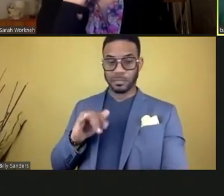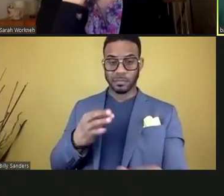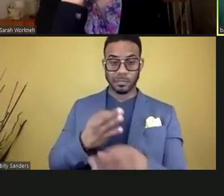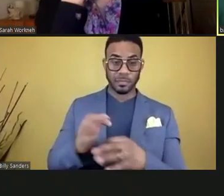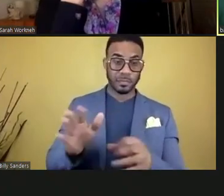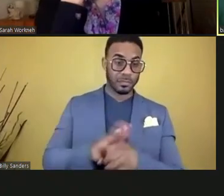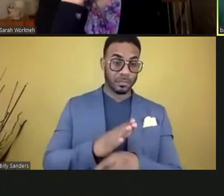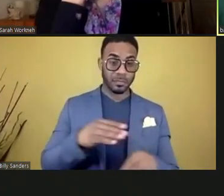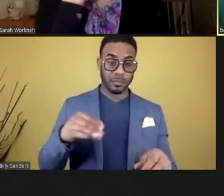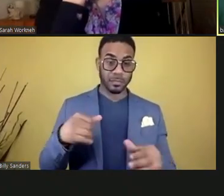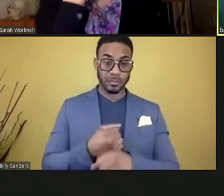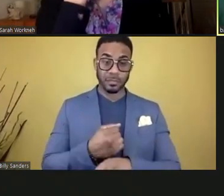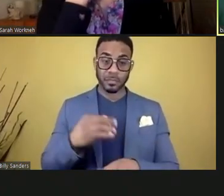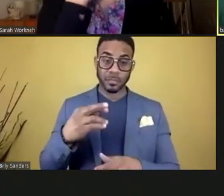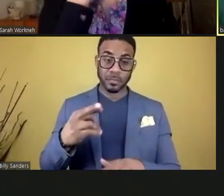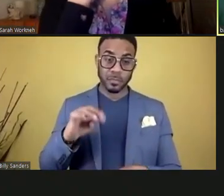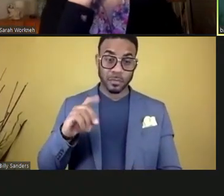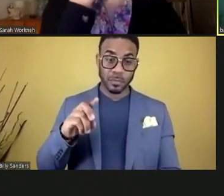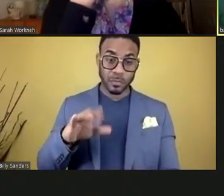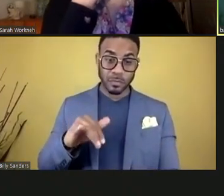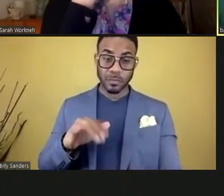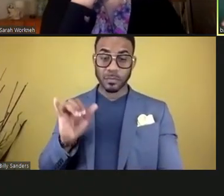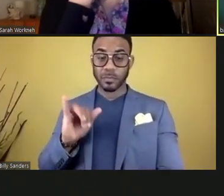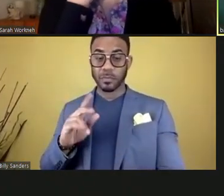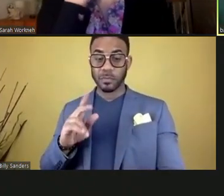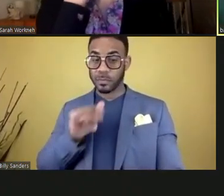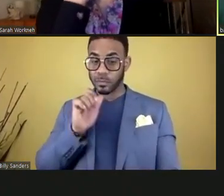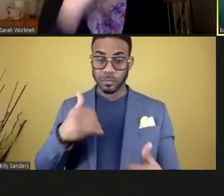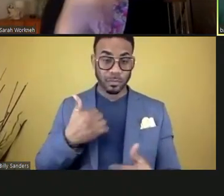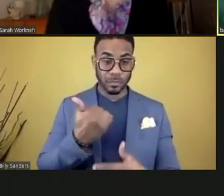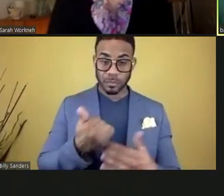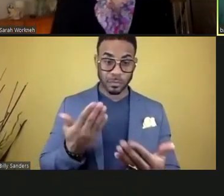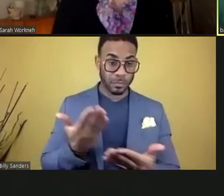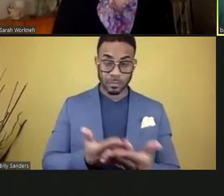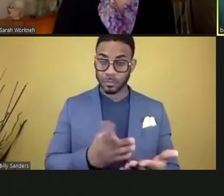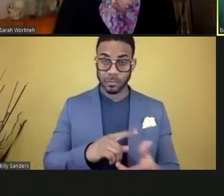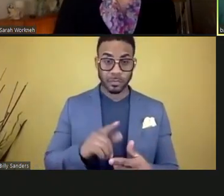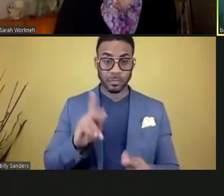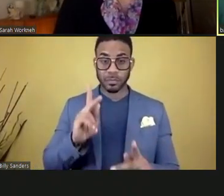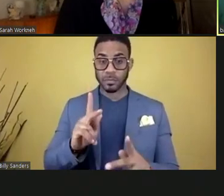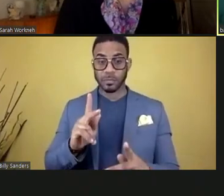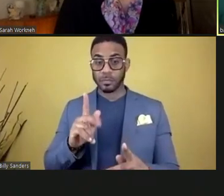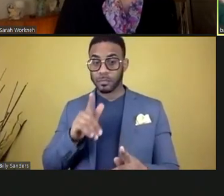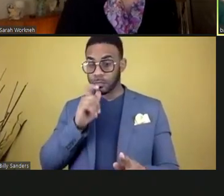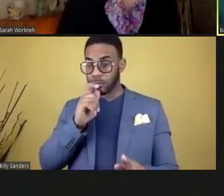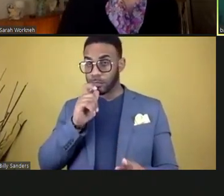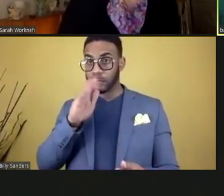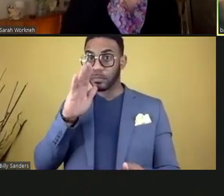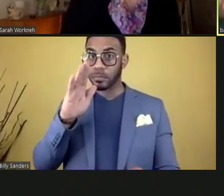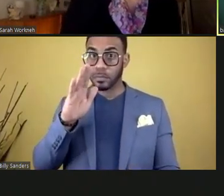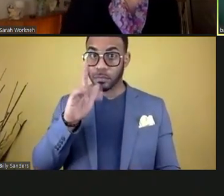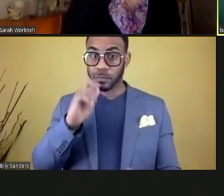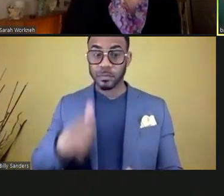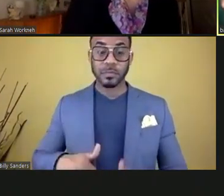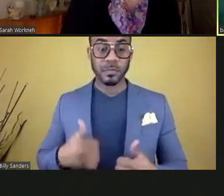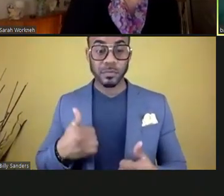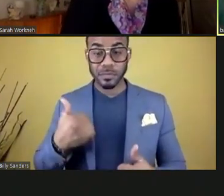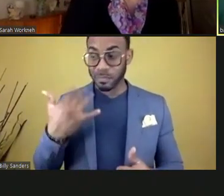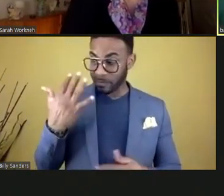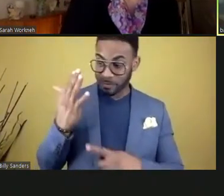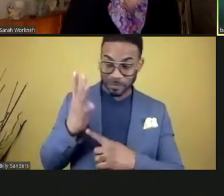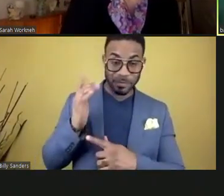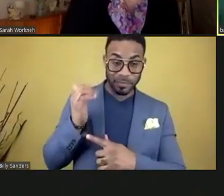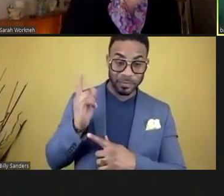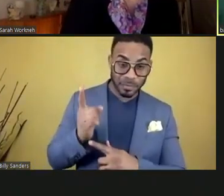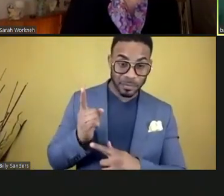funded residency, and where folks don't have any deliverables, where folks who live 5 minutes, 10